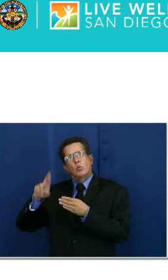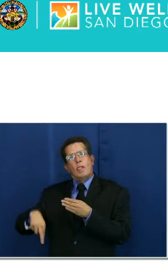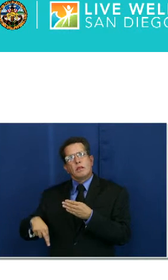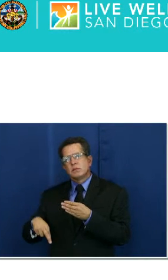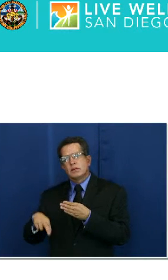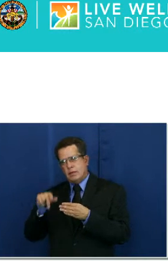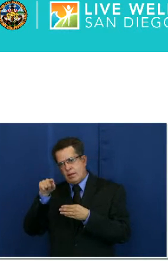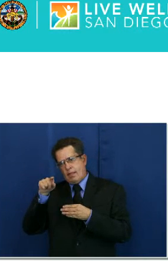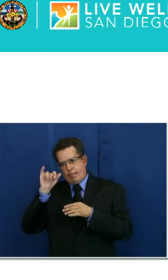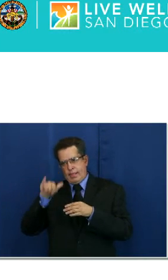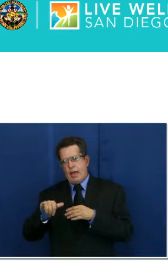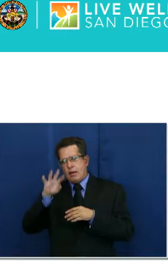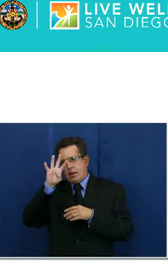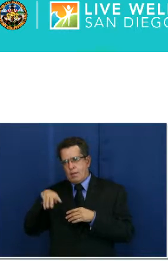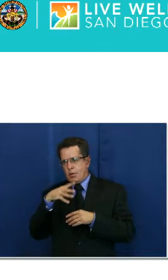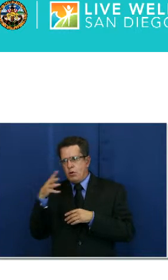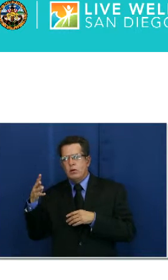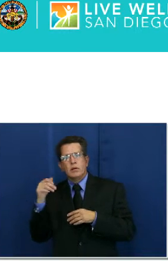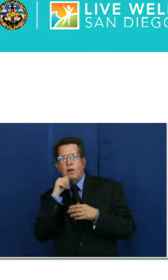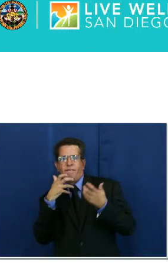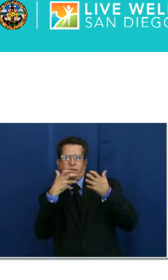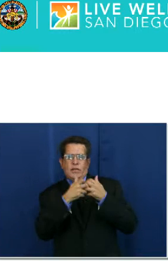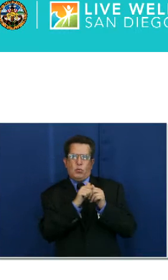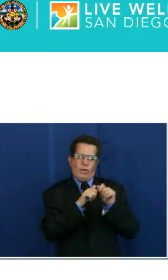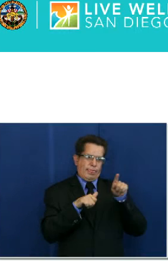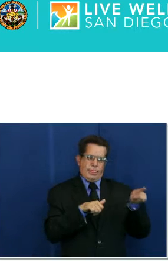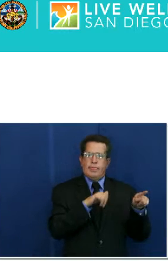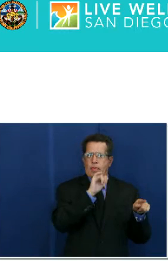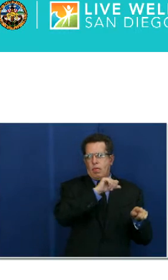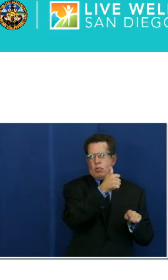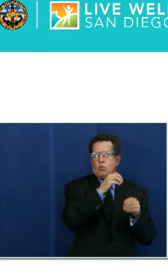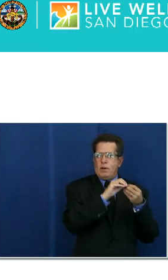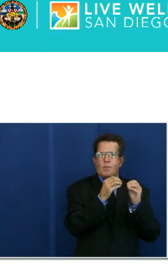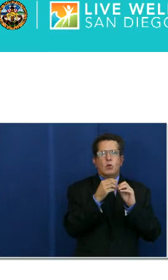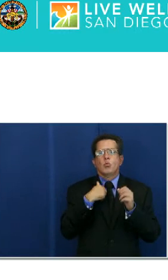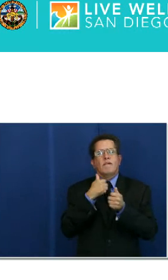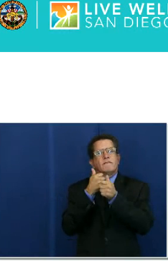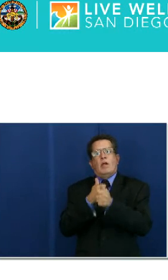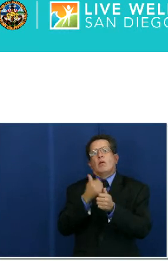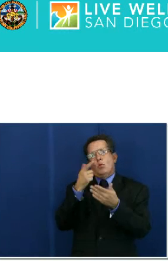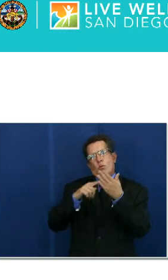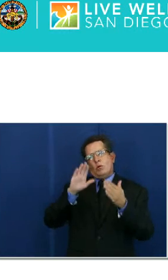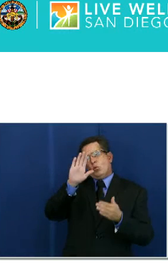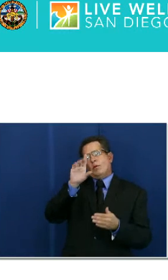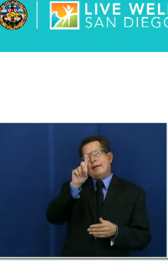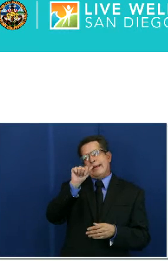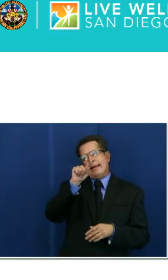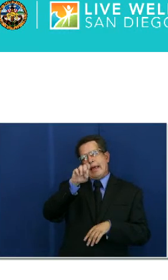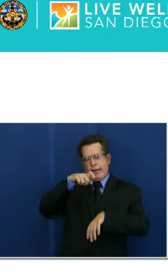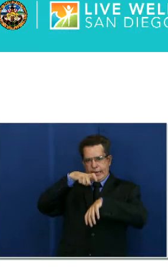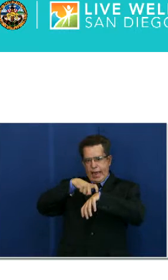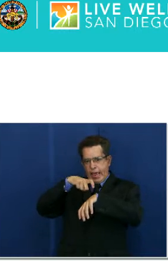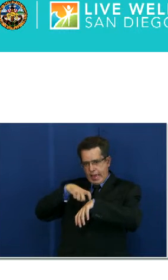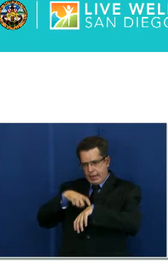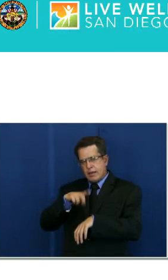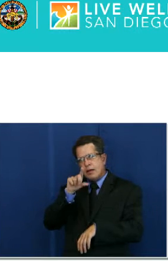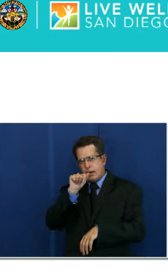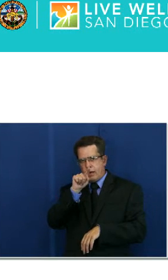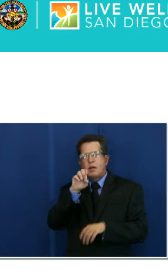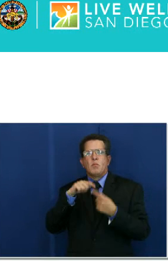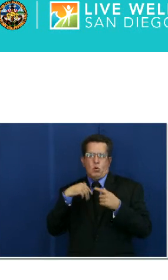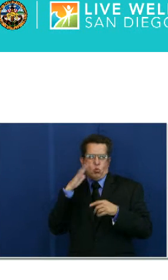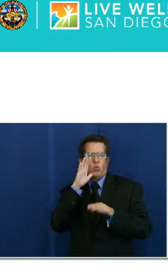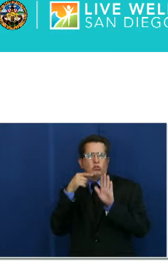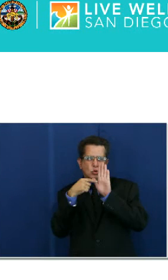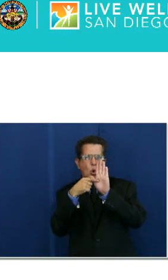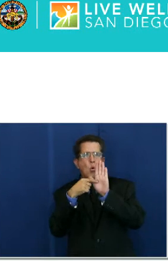the information on this chart to calculate that number. This is based on the date that we get it, but we will, of course, continue to share, and you can see